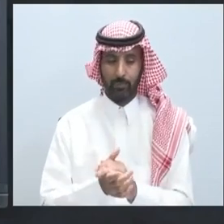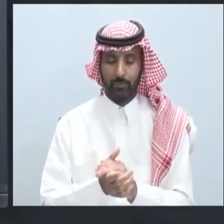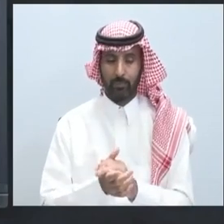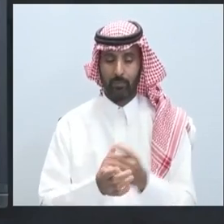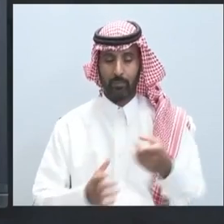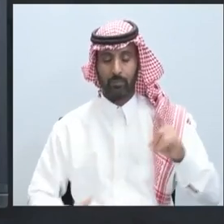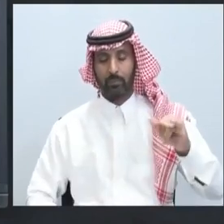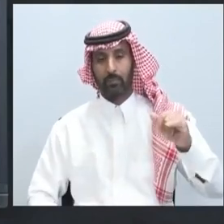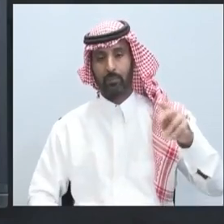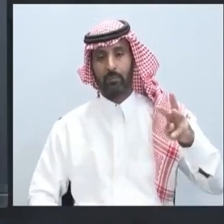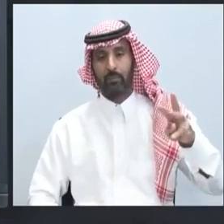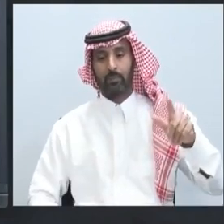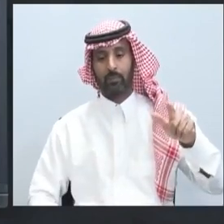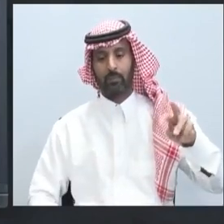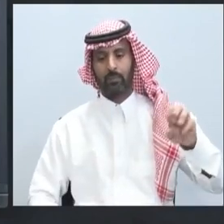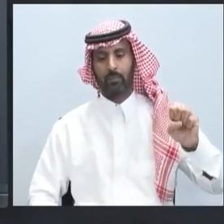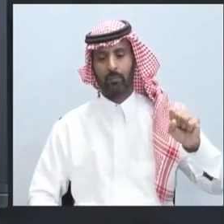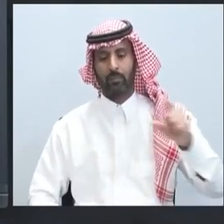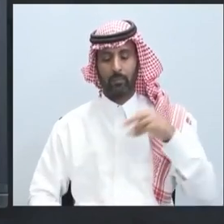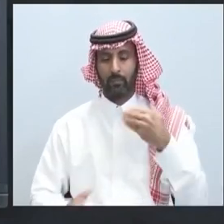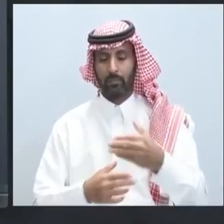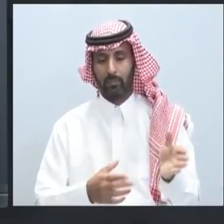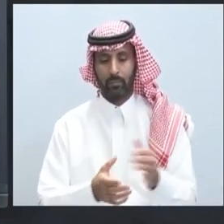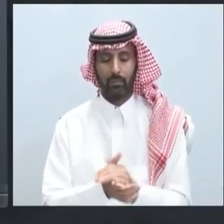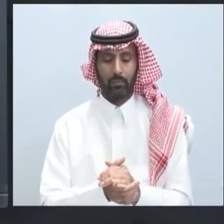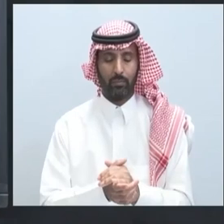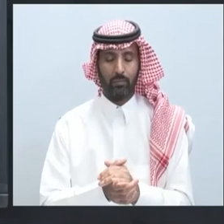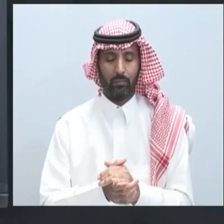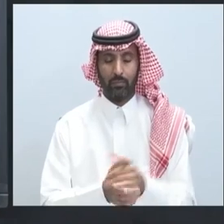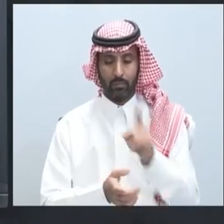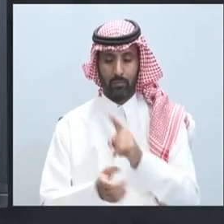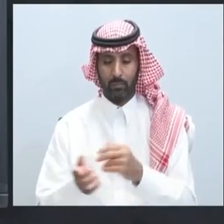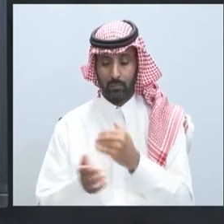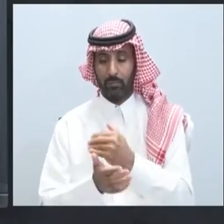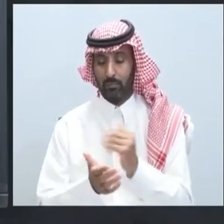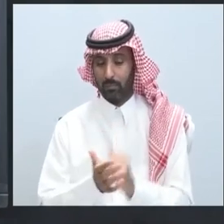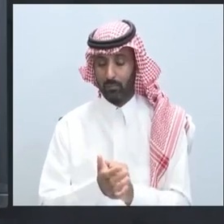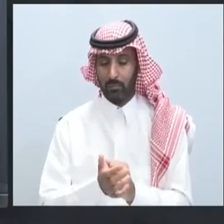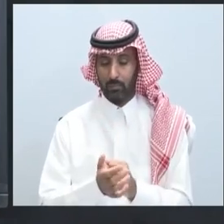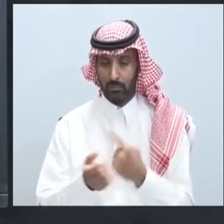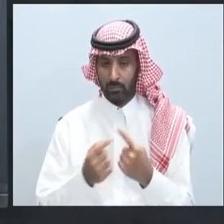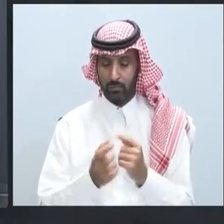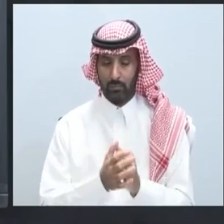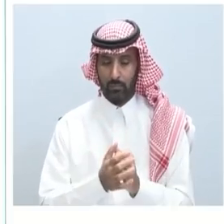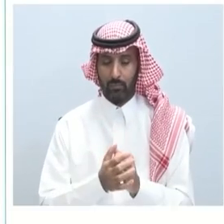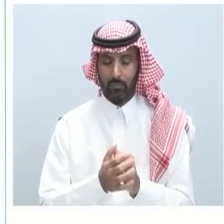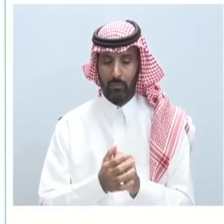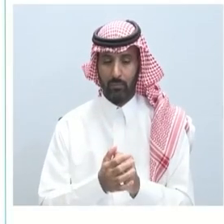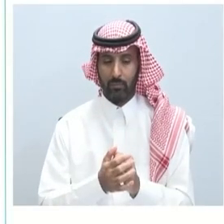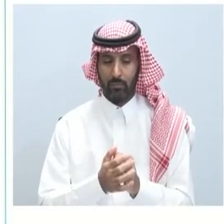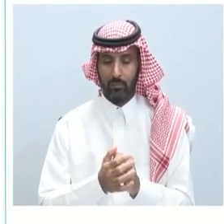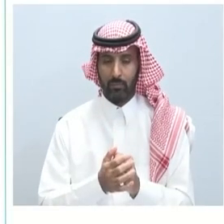dilemmas. Let's listen to them. Then we will be answering some questions about them. Maybe even discuss them. So let's